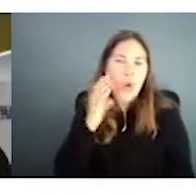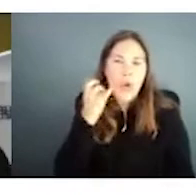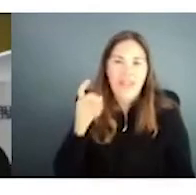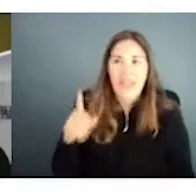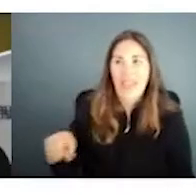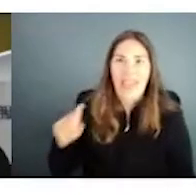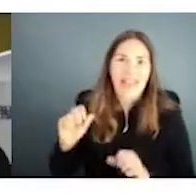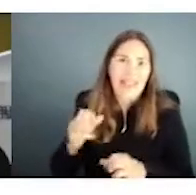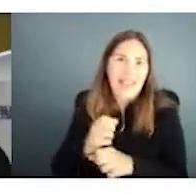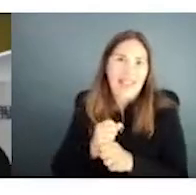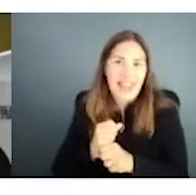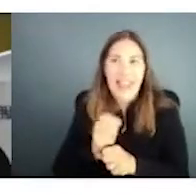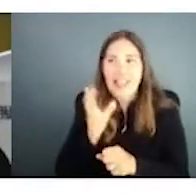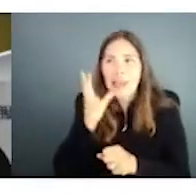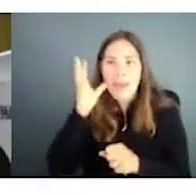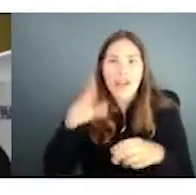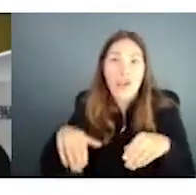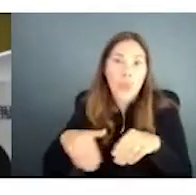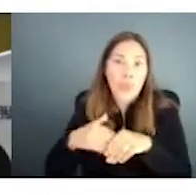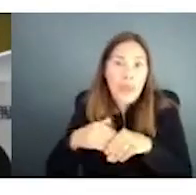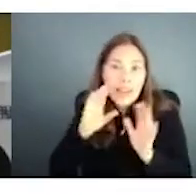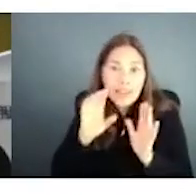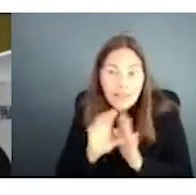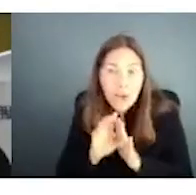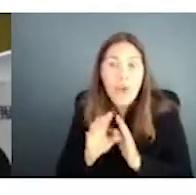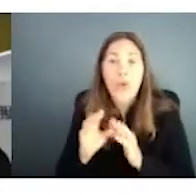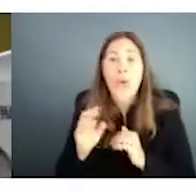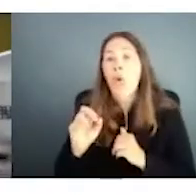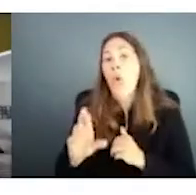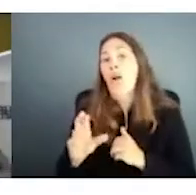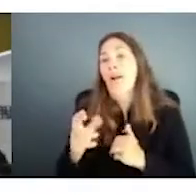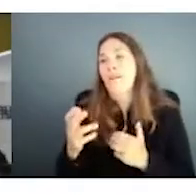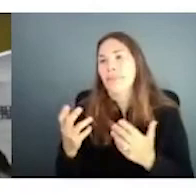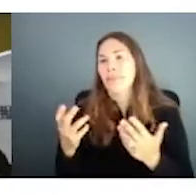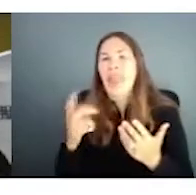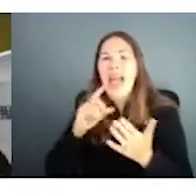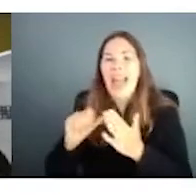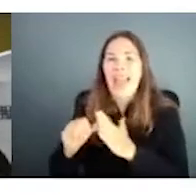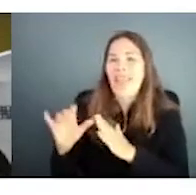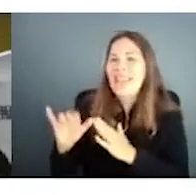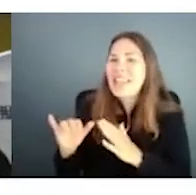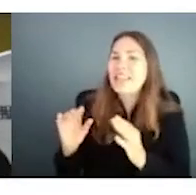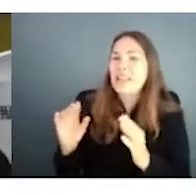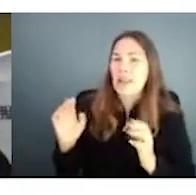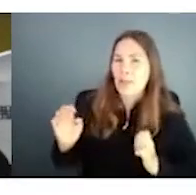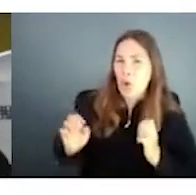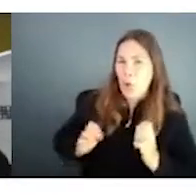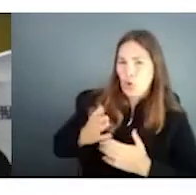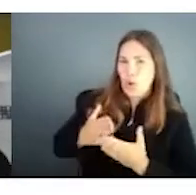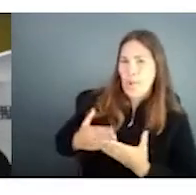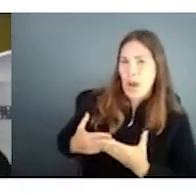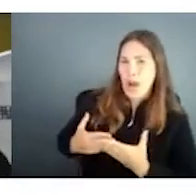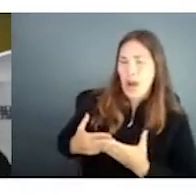their parents' wedding photos or something, I just stress that it needs to be emotional, right? I don't want them to